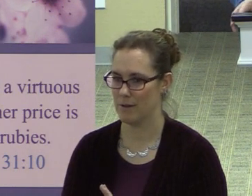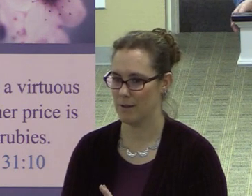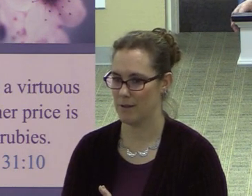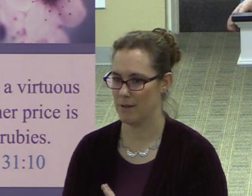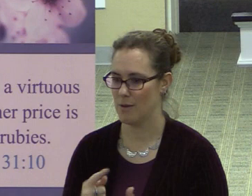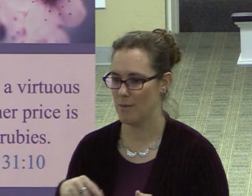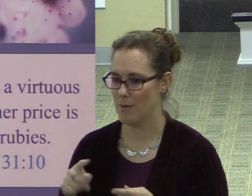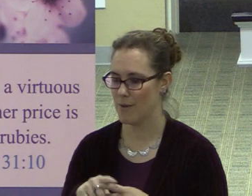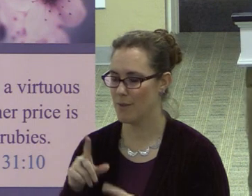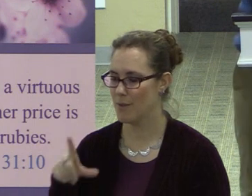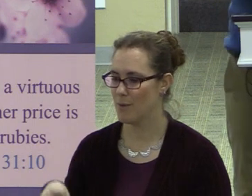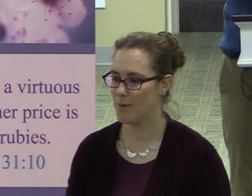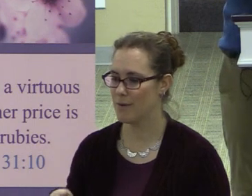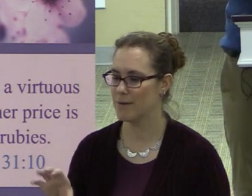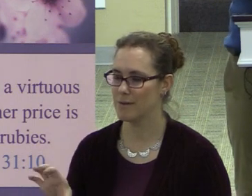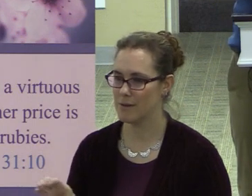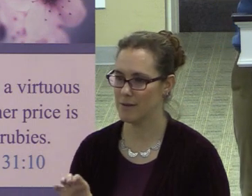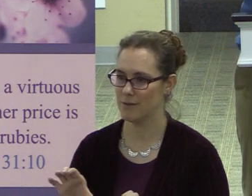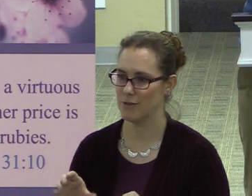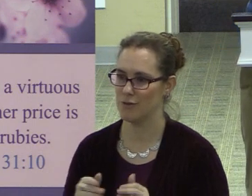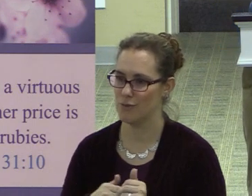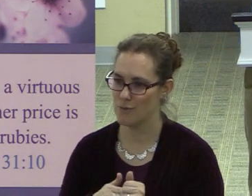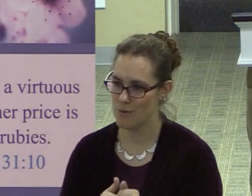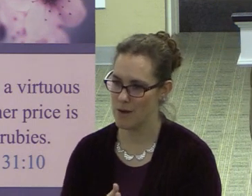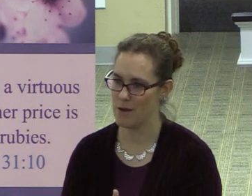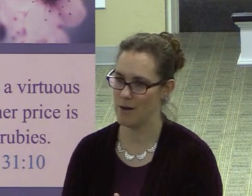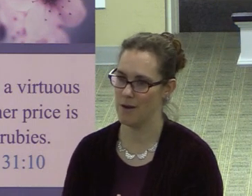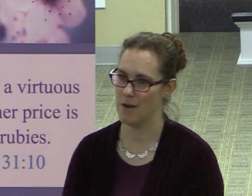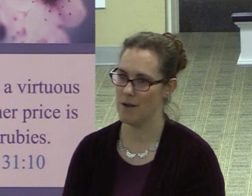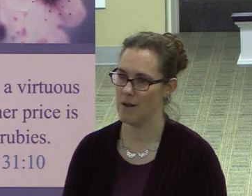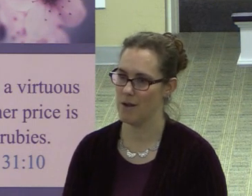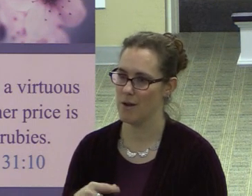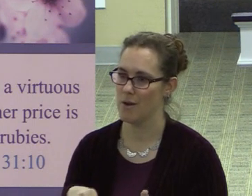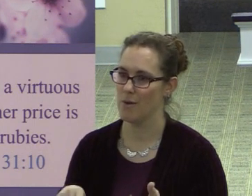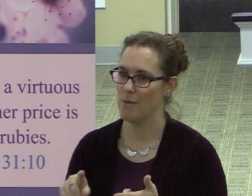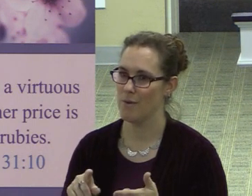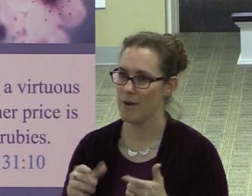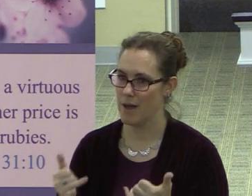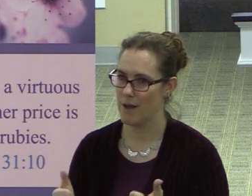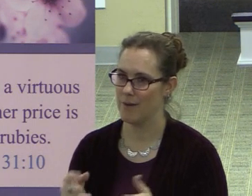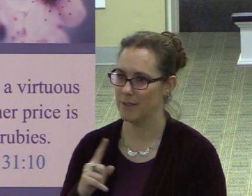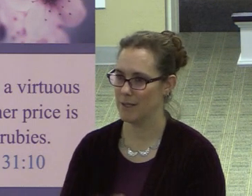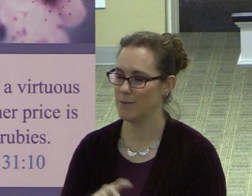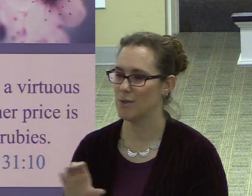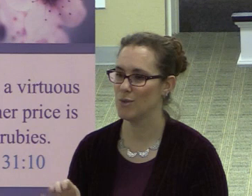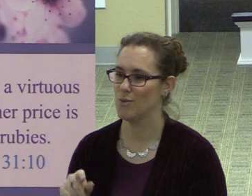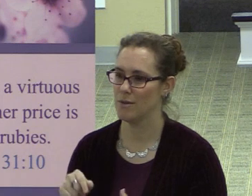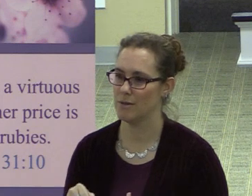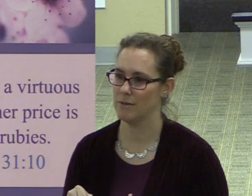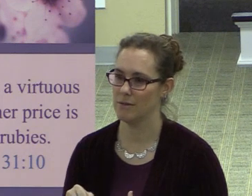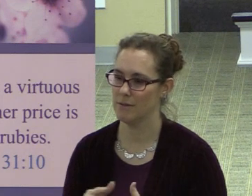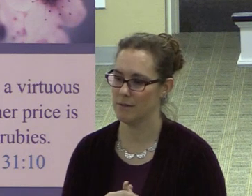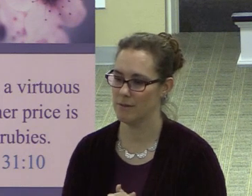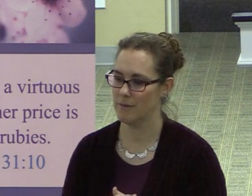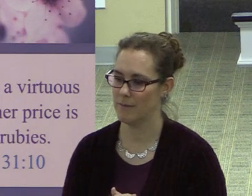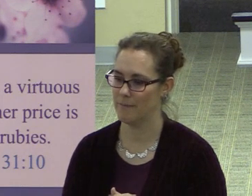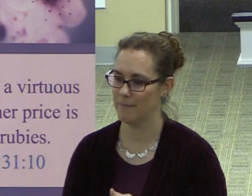When the Lord does direct and says, okay, now it's time to do this.